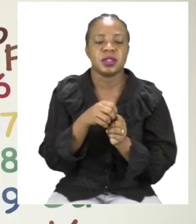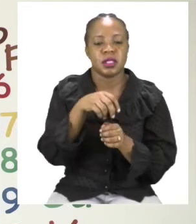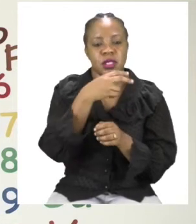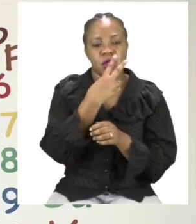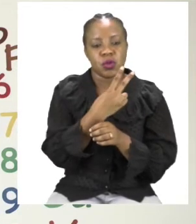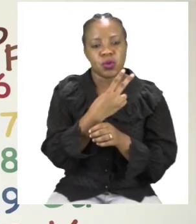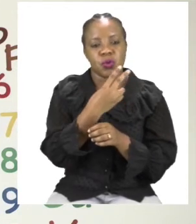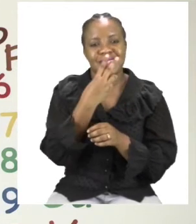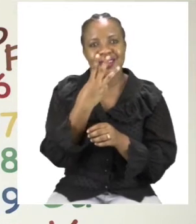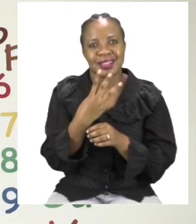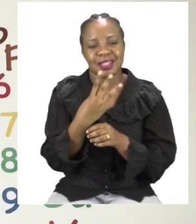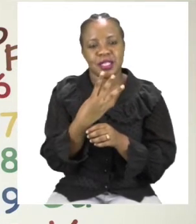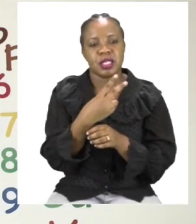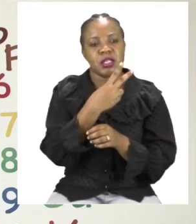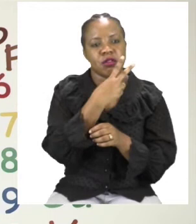23,